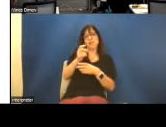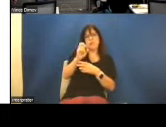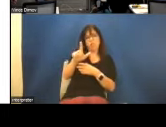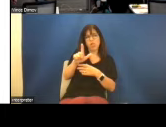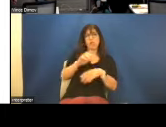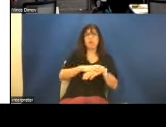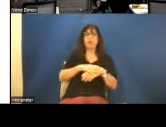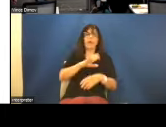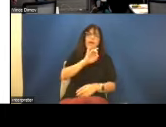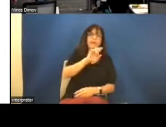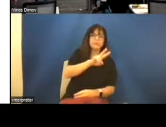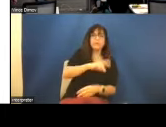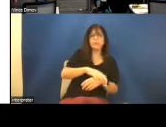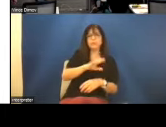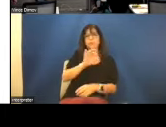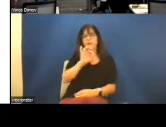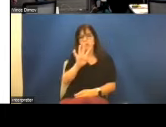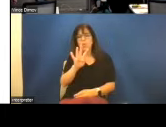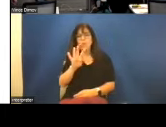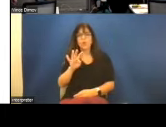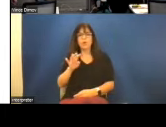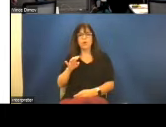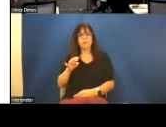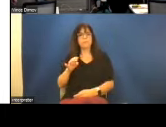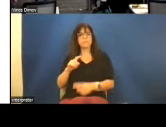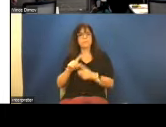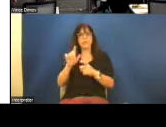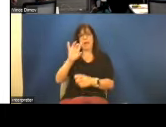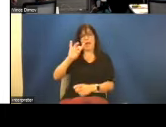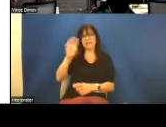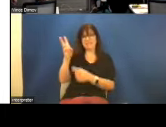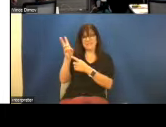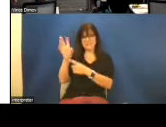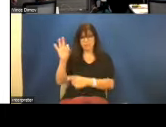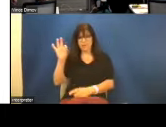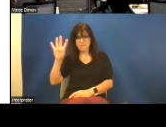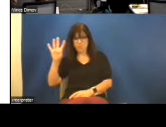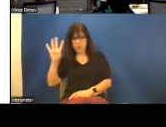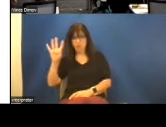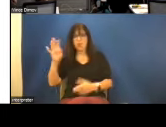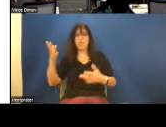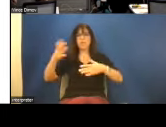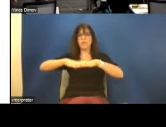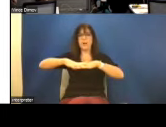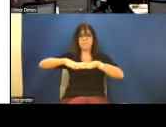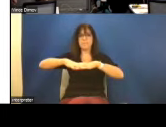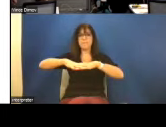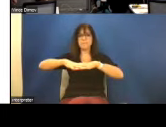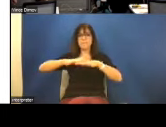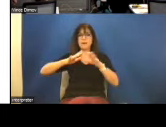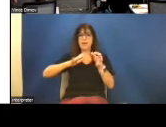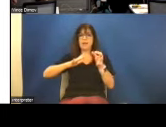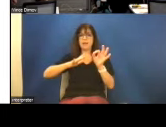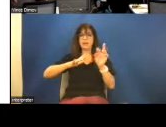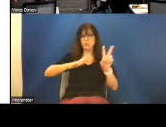82 to a 94. Well, that 86 to 94 would overlap. I feel okay with